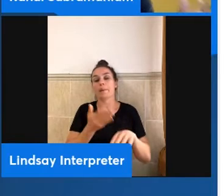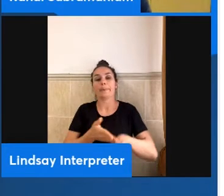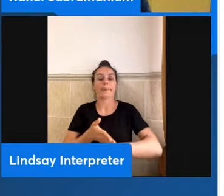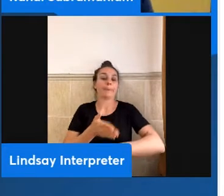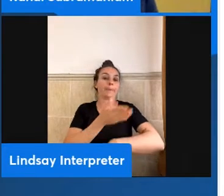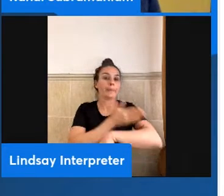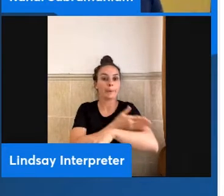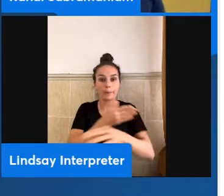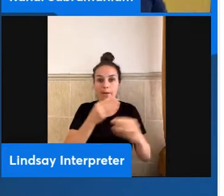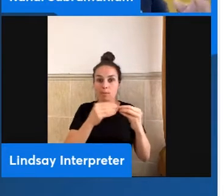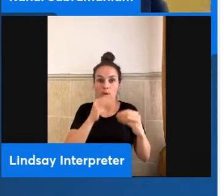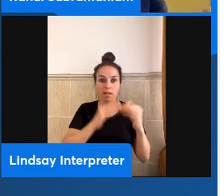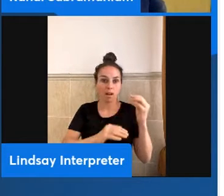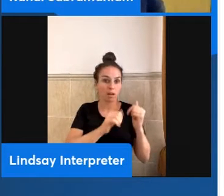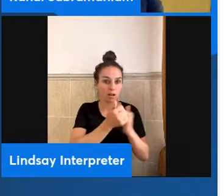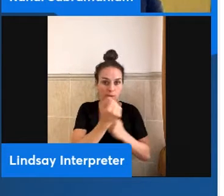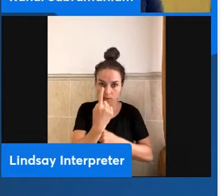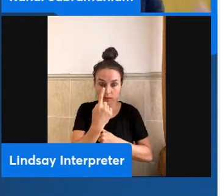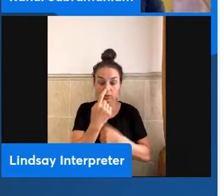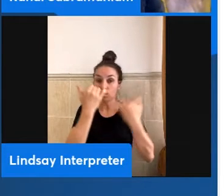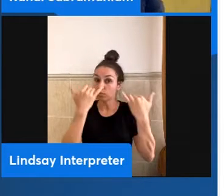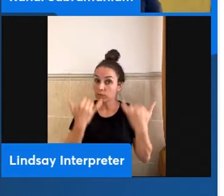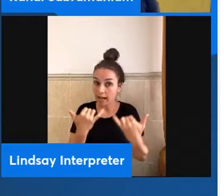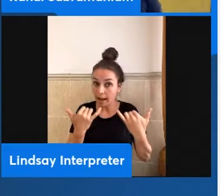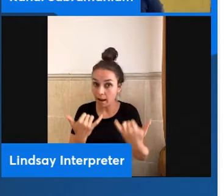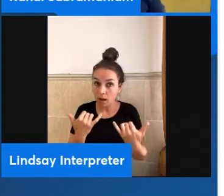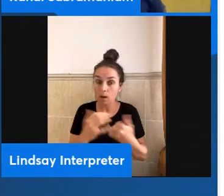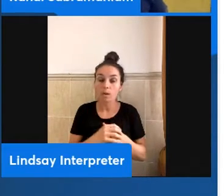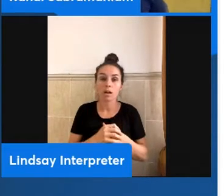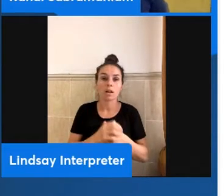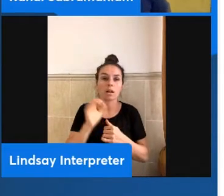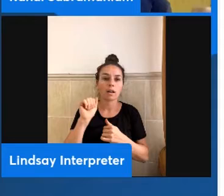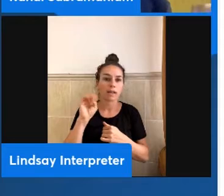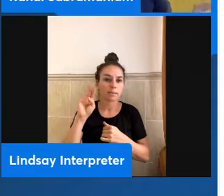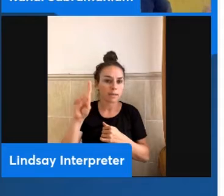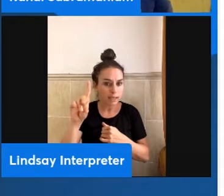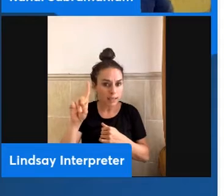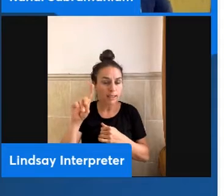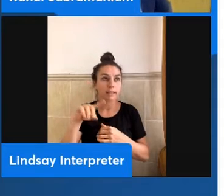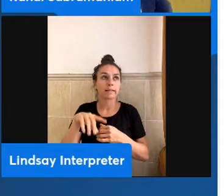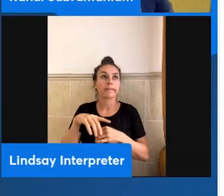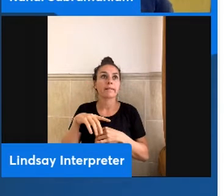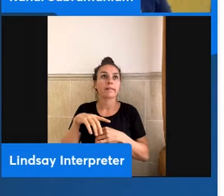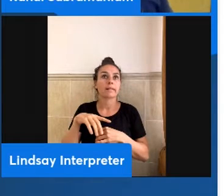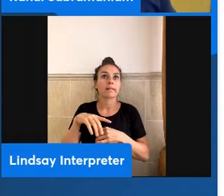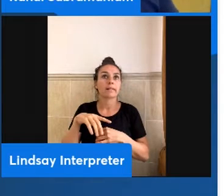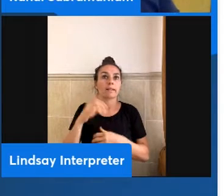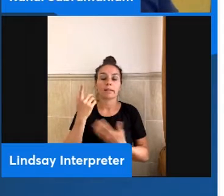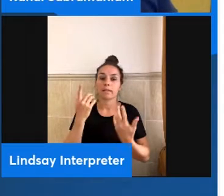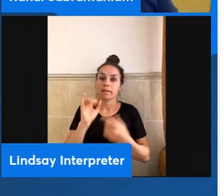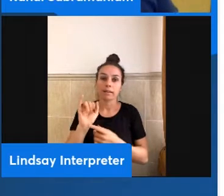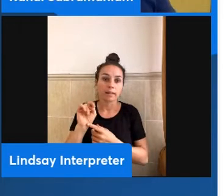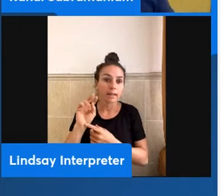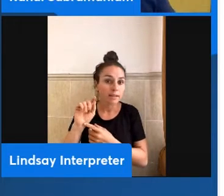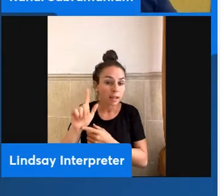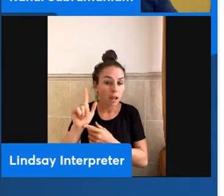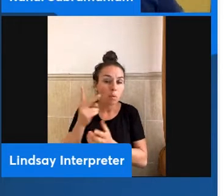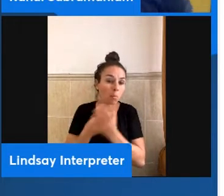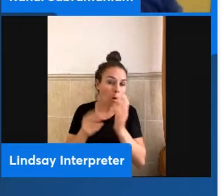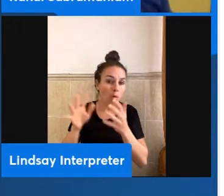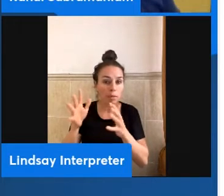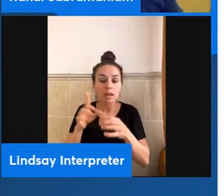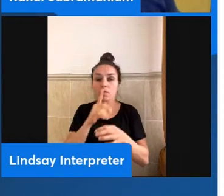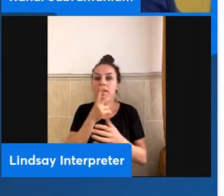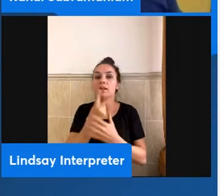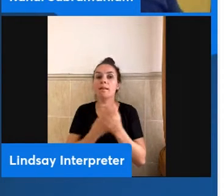on the x86 architecture. At this point, AMD and to some extent Intel, they are literally